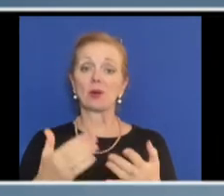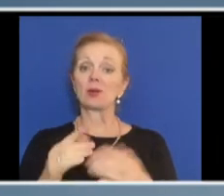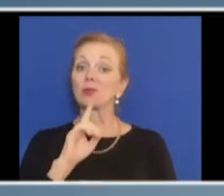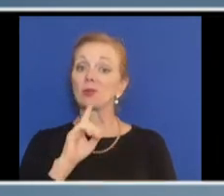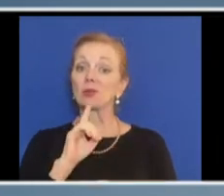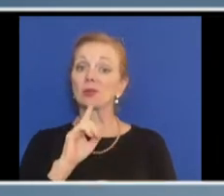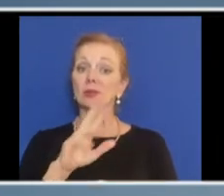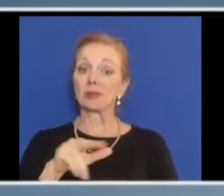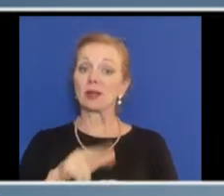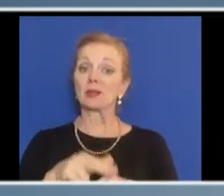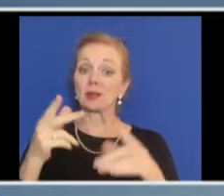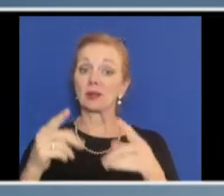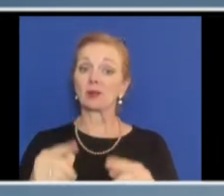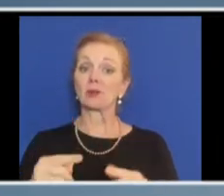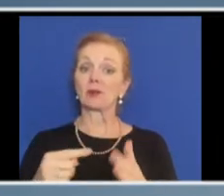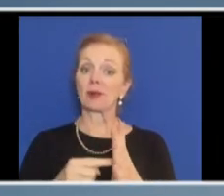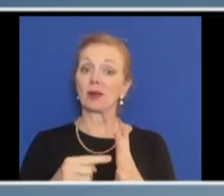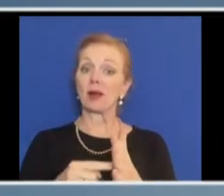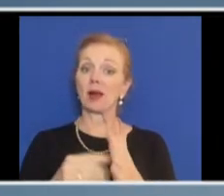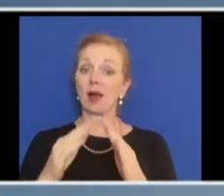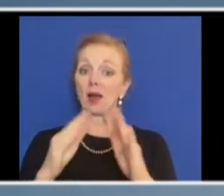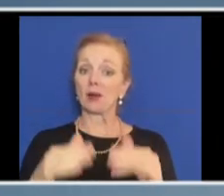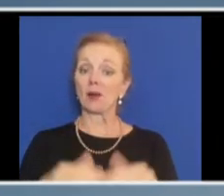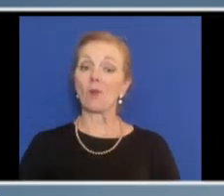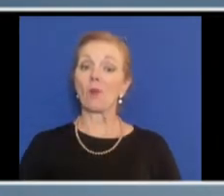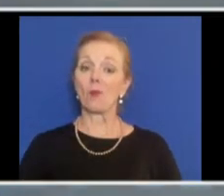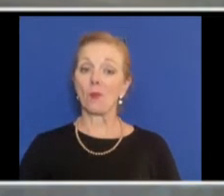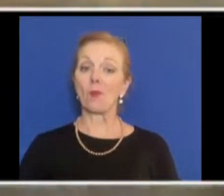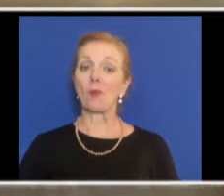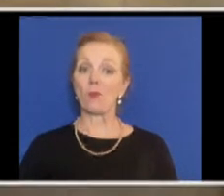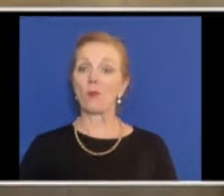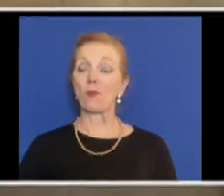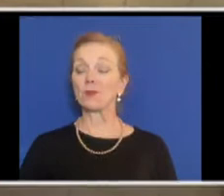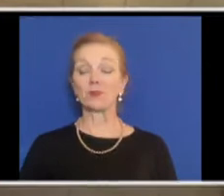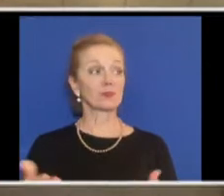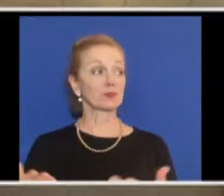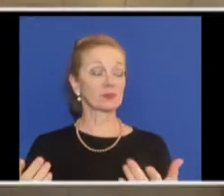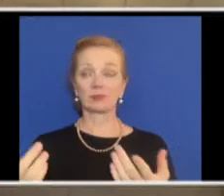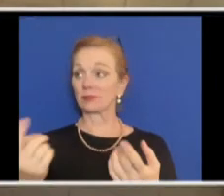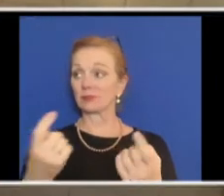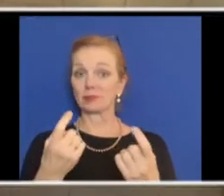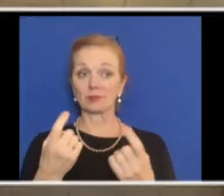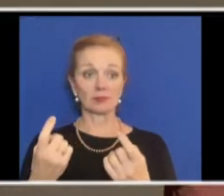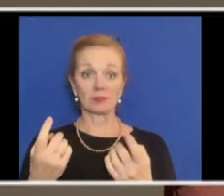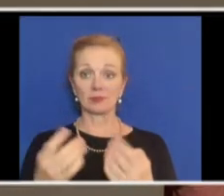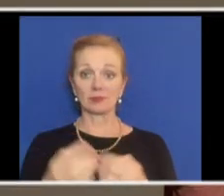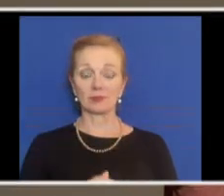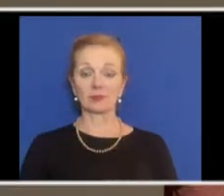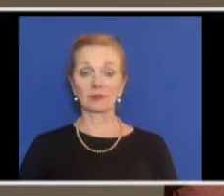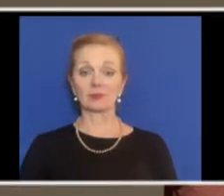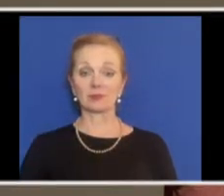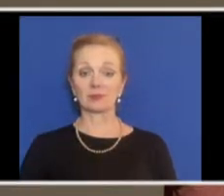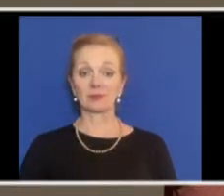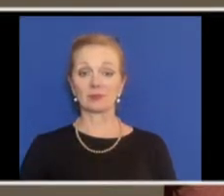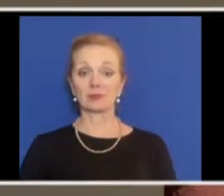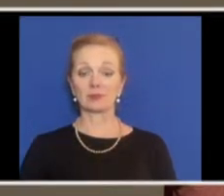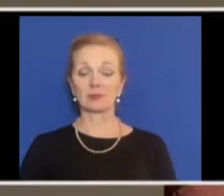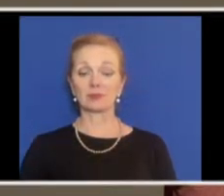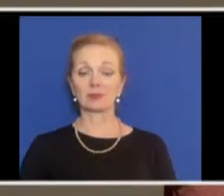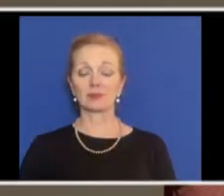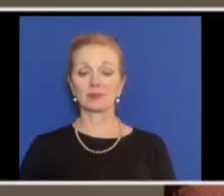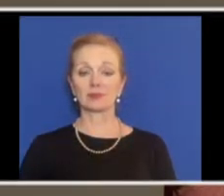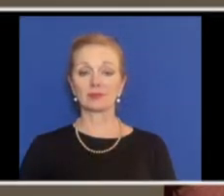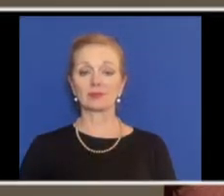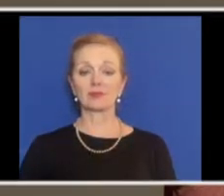naturally occurring affordable housing happy to take questions thank you very much Mrs Johnson thank you